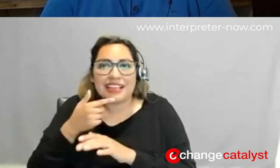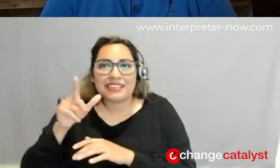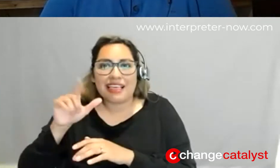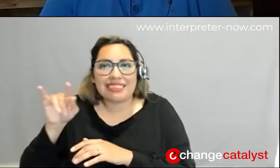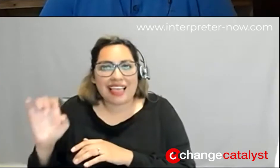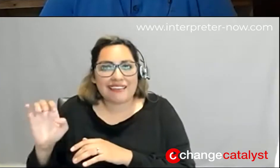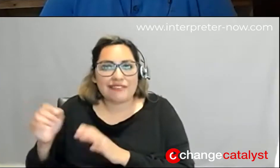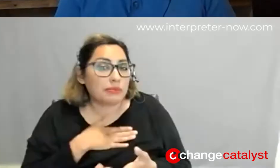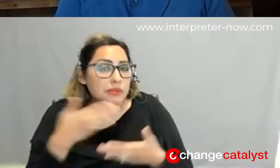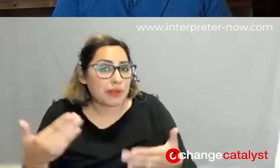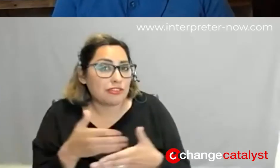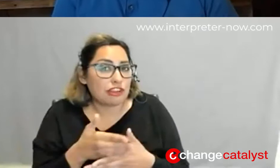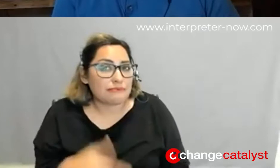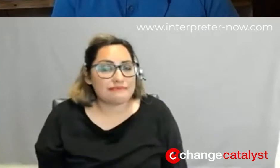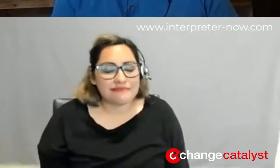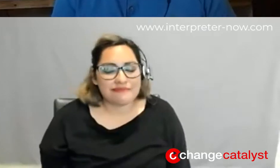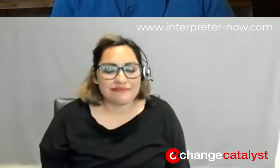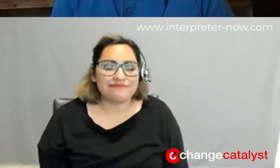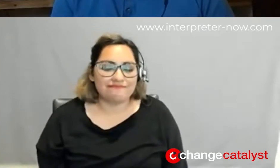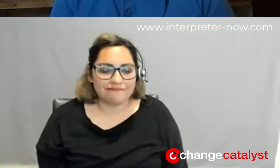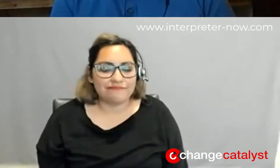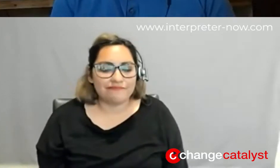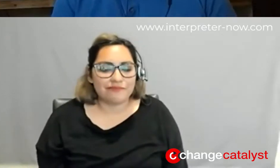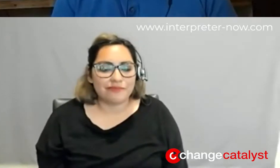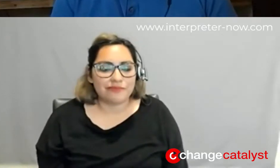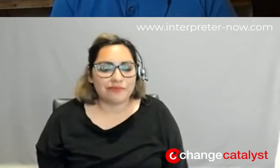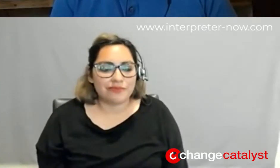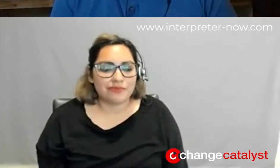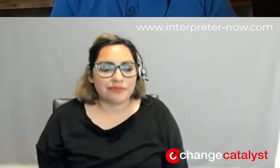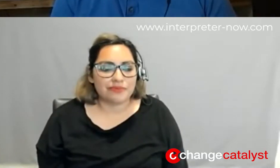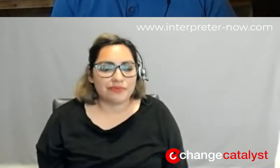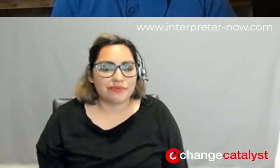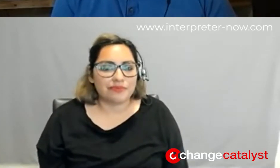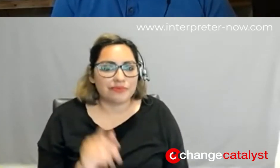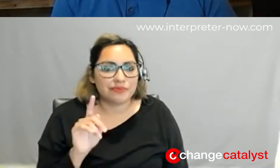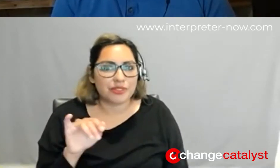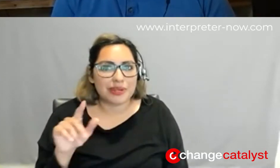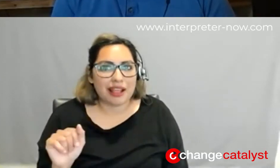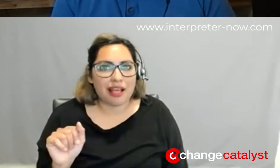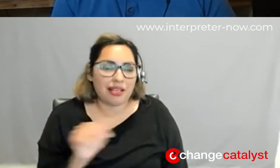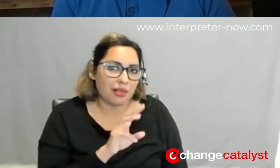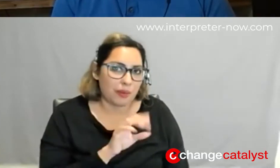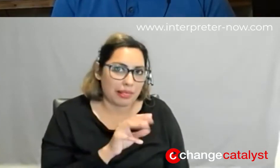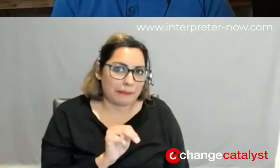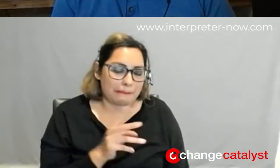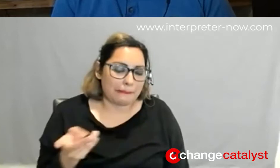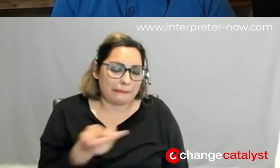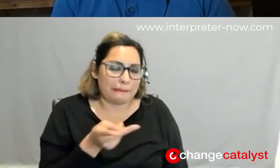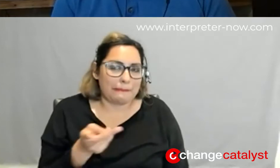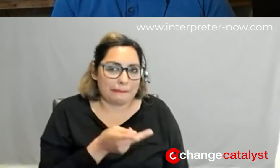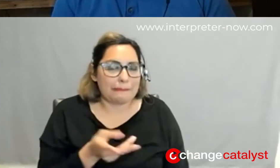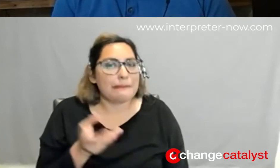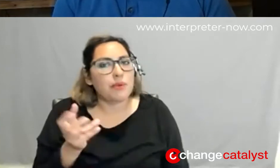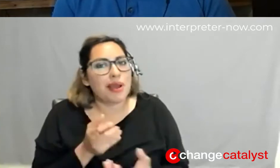precious life is. All right. So Tonita and William, we always start with getting to know